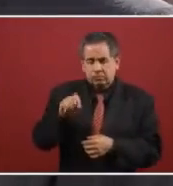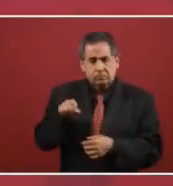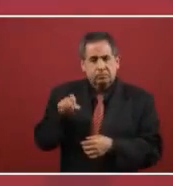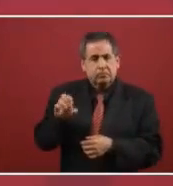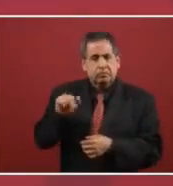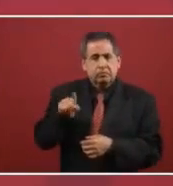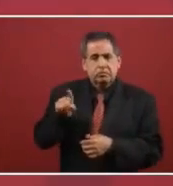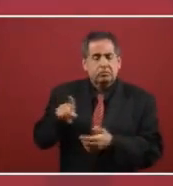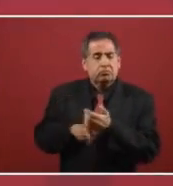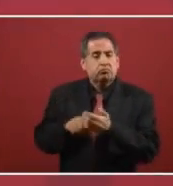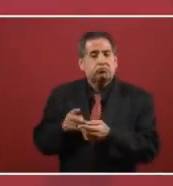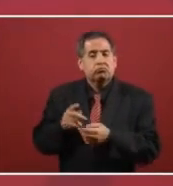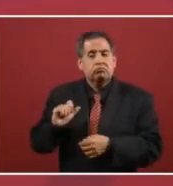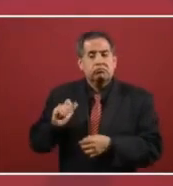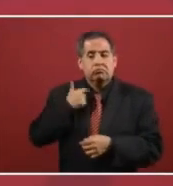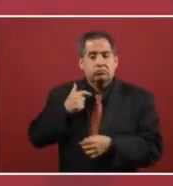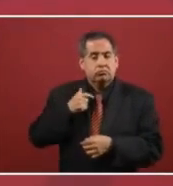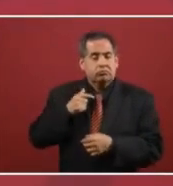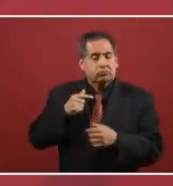Marcelo is